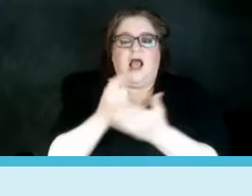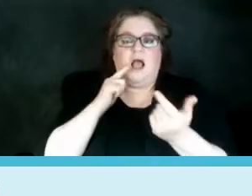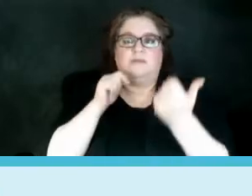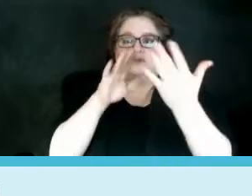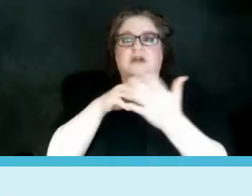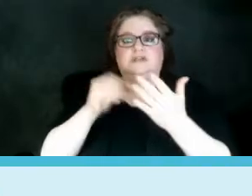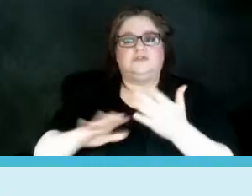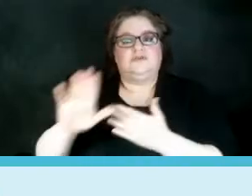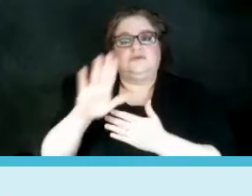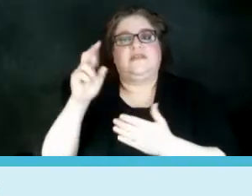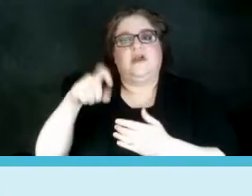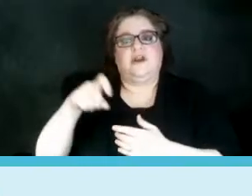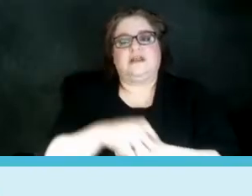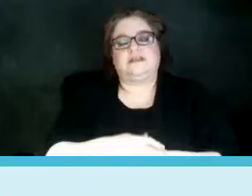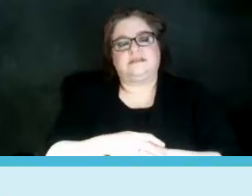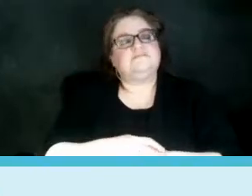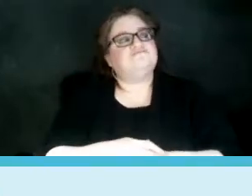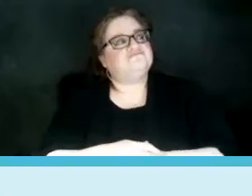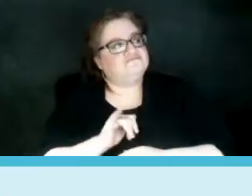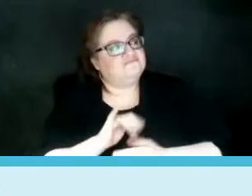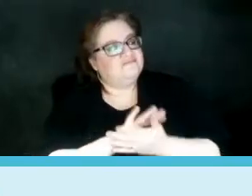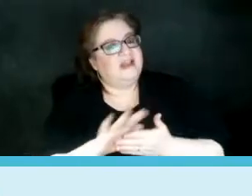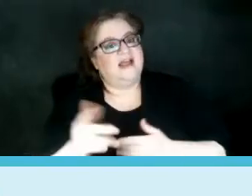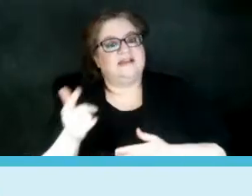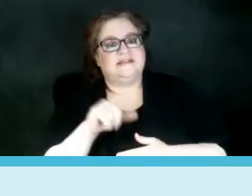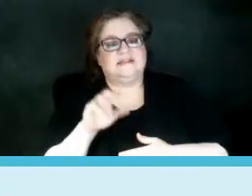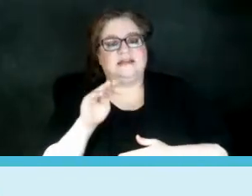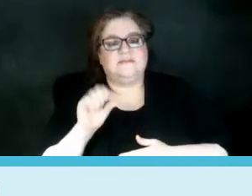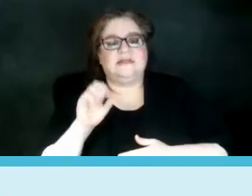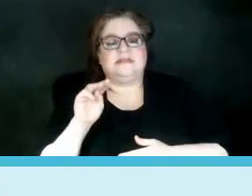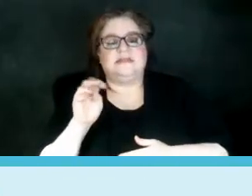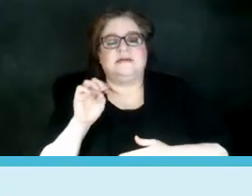needs. Nice. Ms. Mendez.